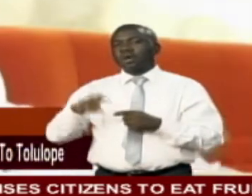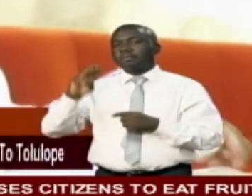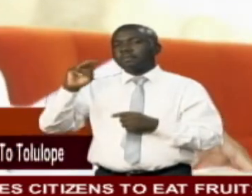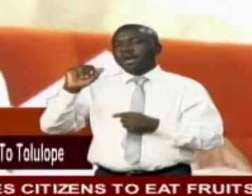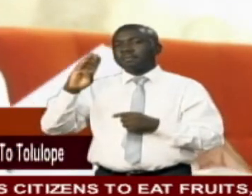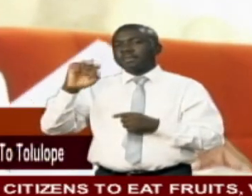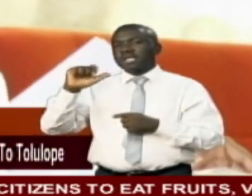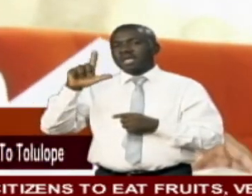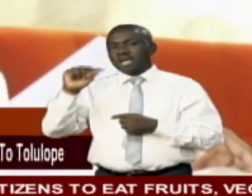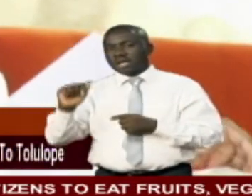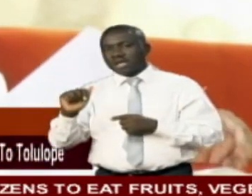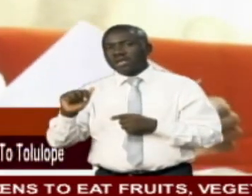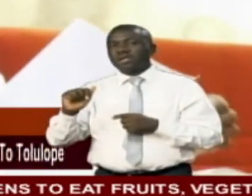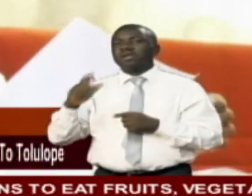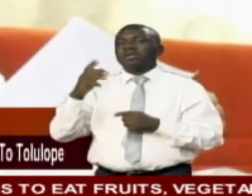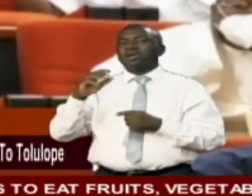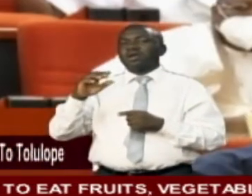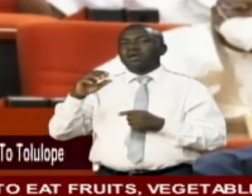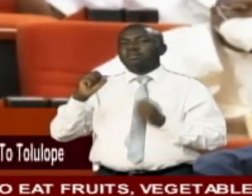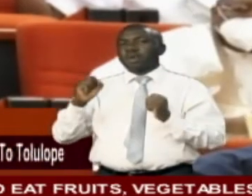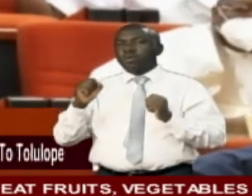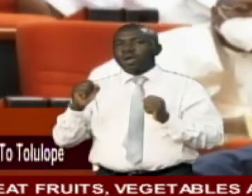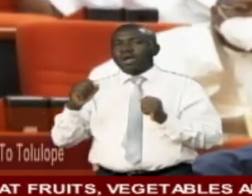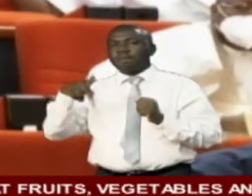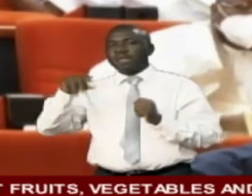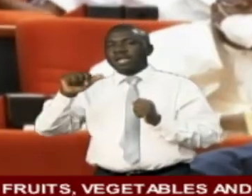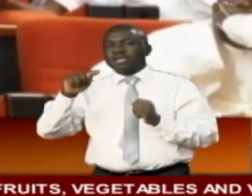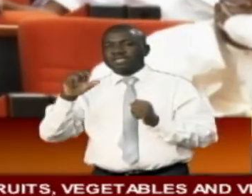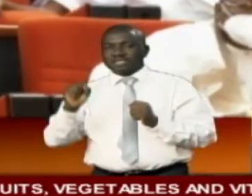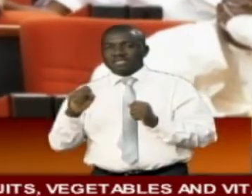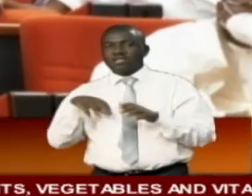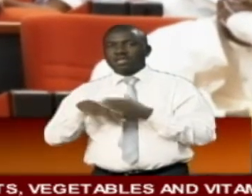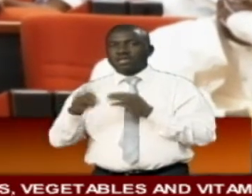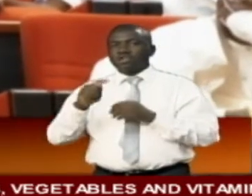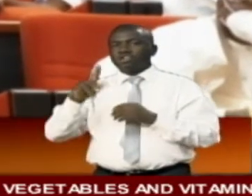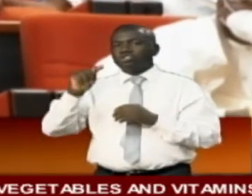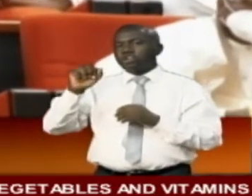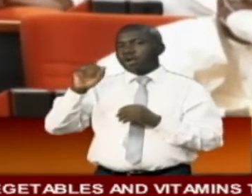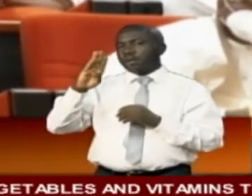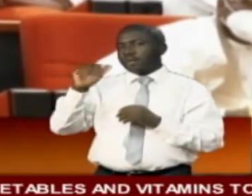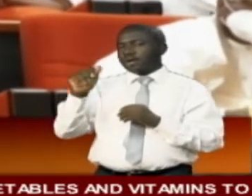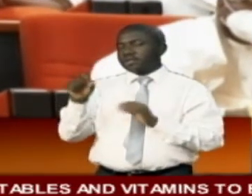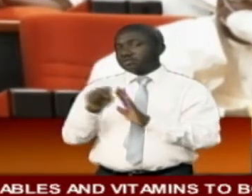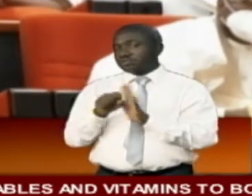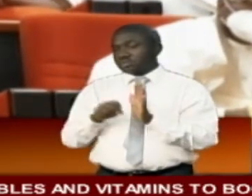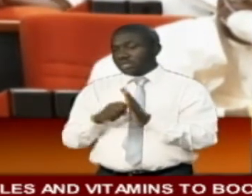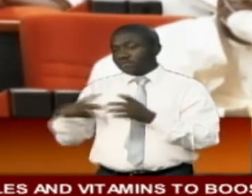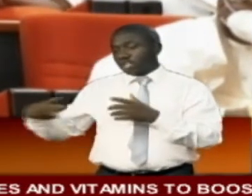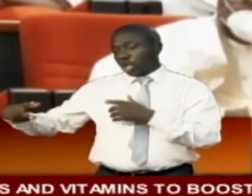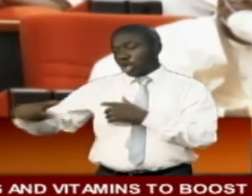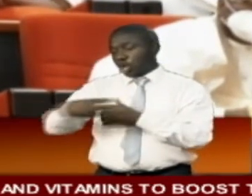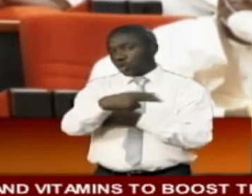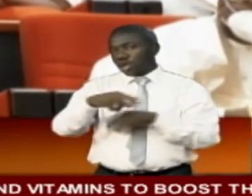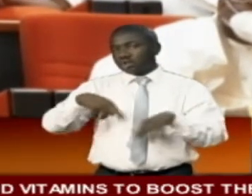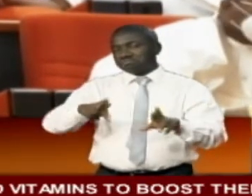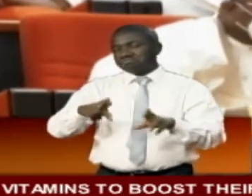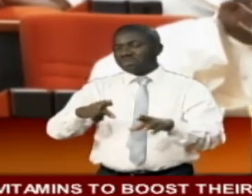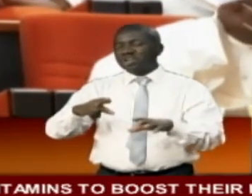Selbe Gembu Road in Taraba State. It's such that if there is a cut in the road, there will be a